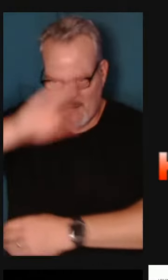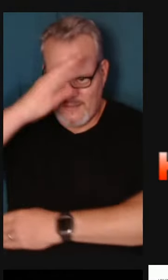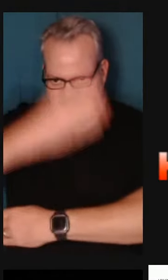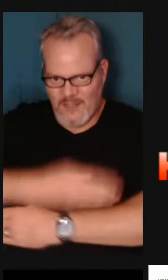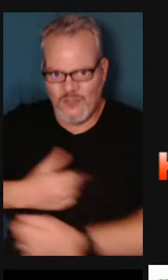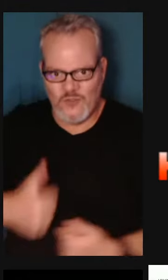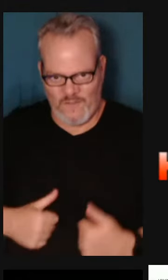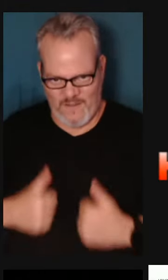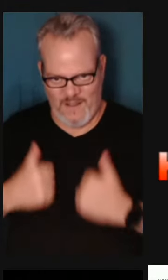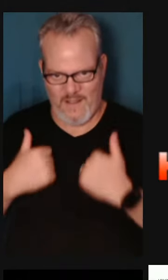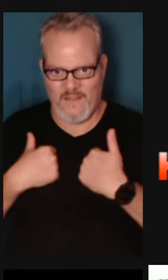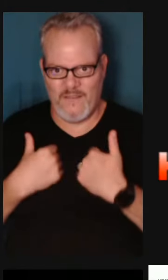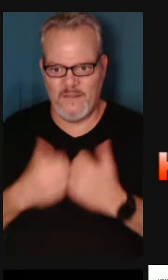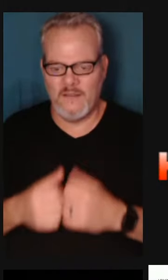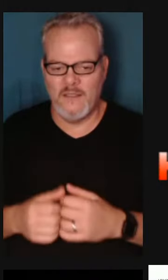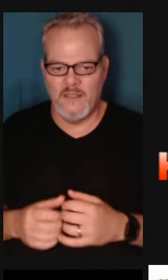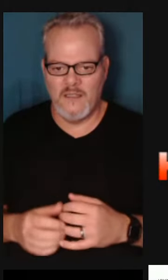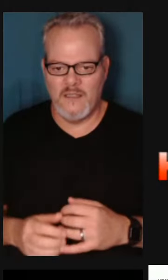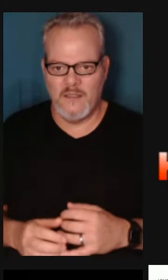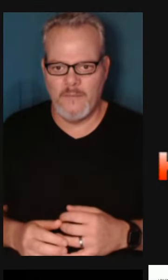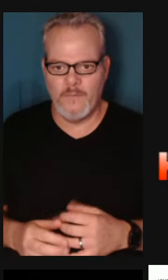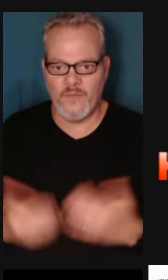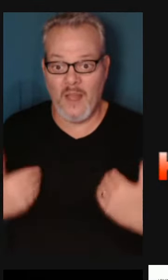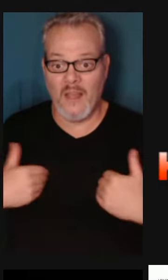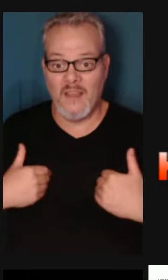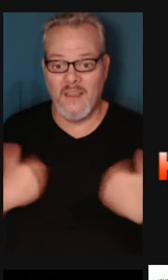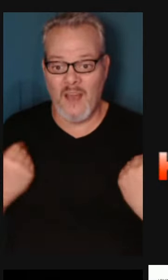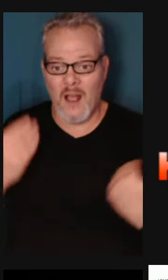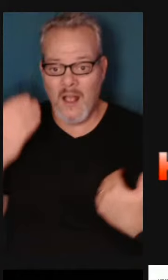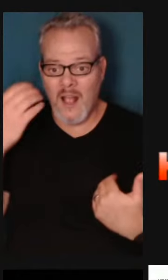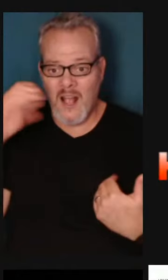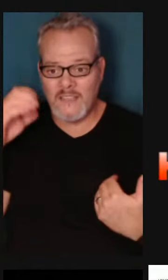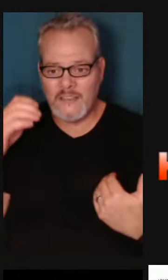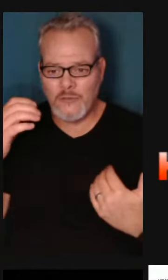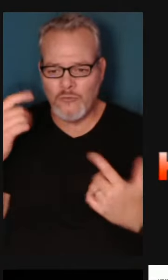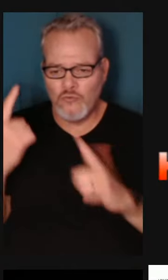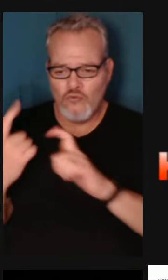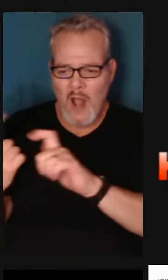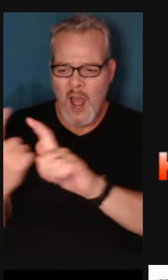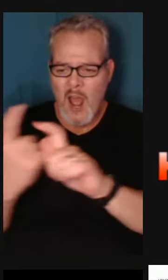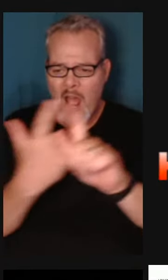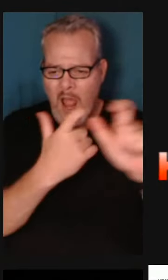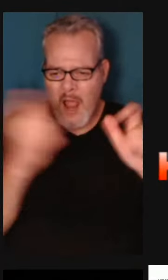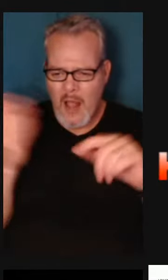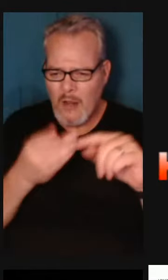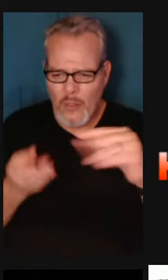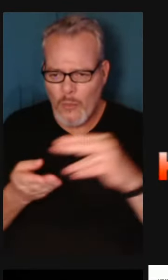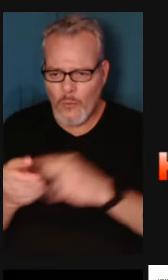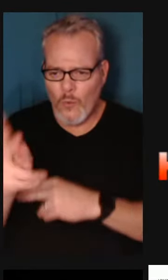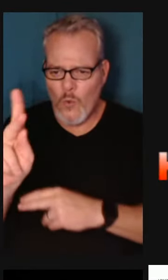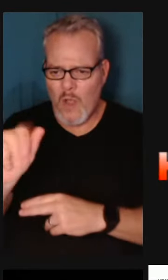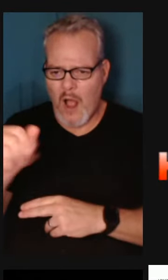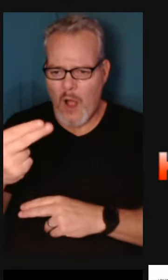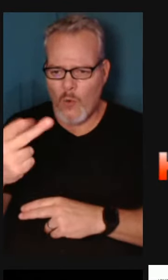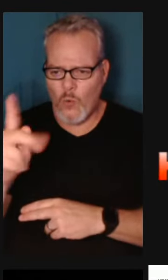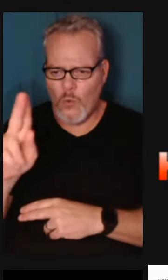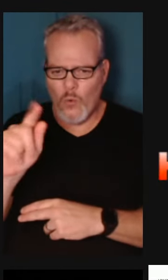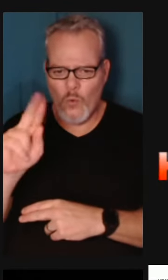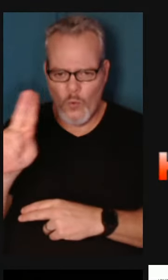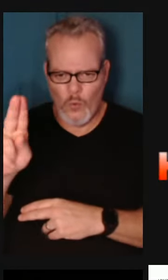A young cousin of Donnie's ran for help in the dark. He ran across Kahuku on a lava path to Chain of Craters